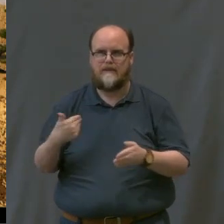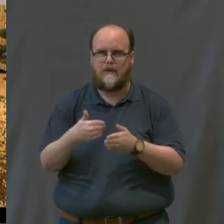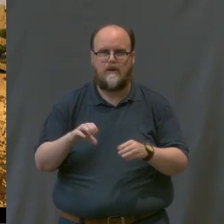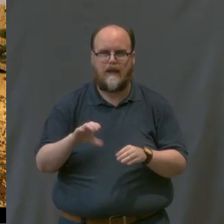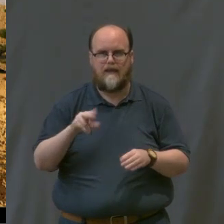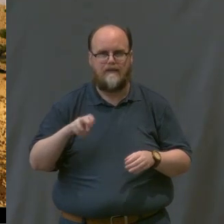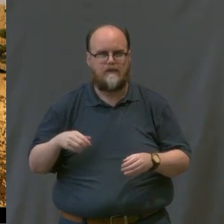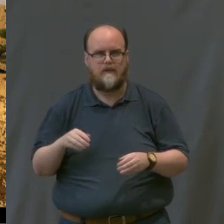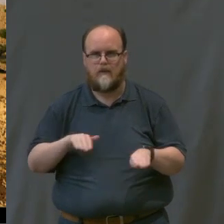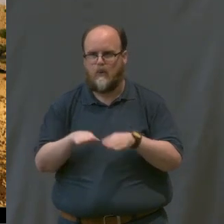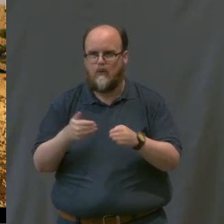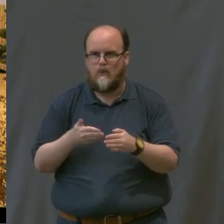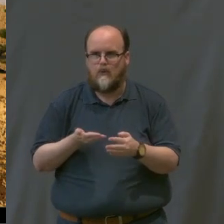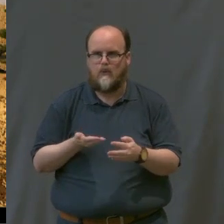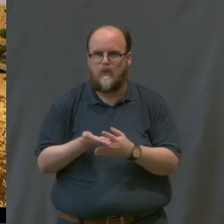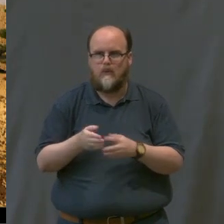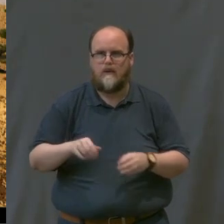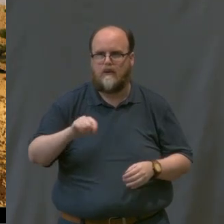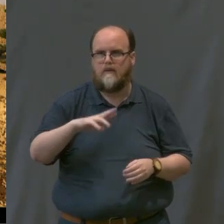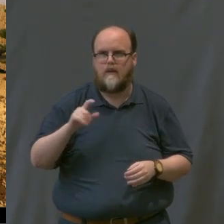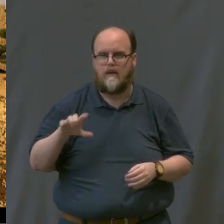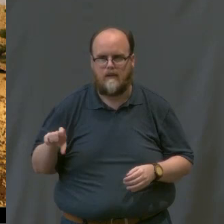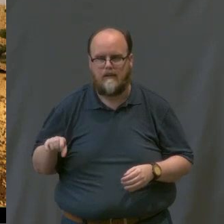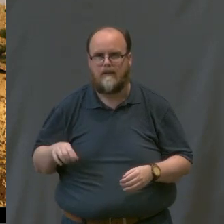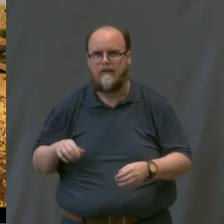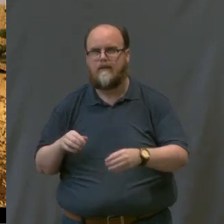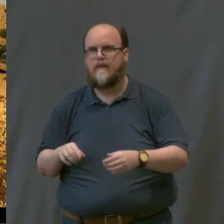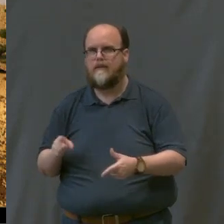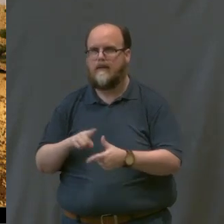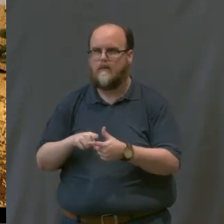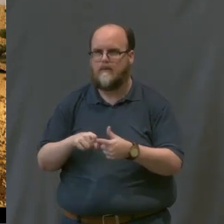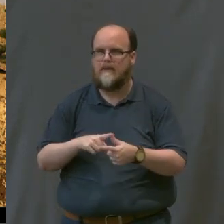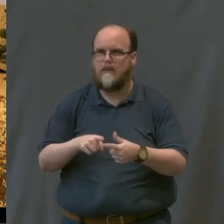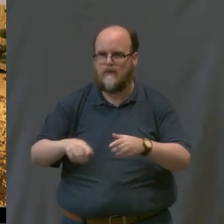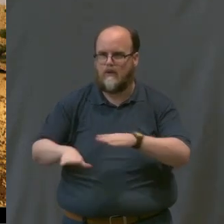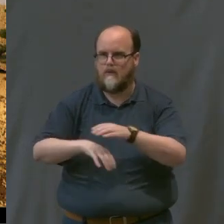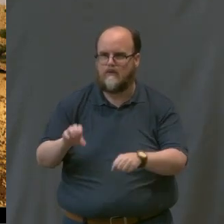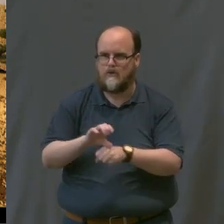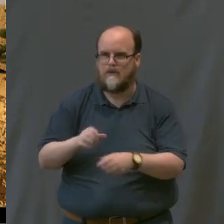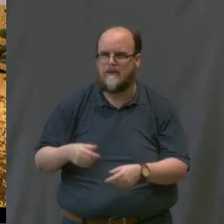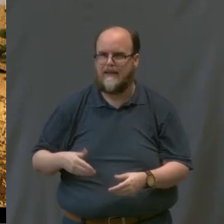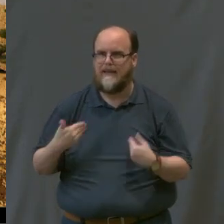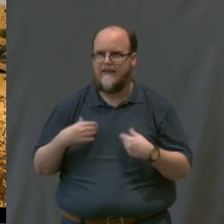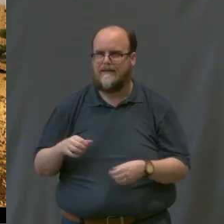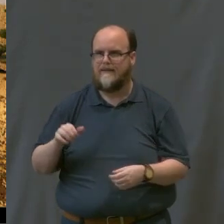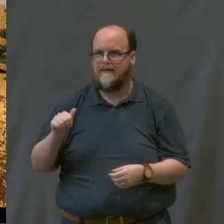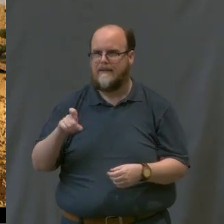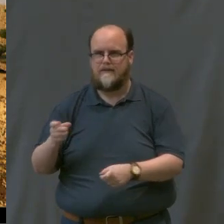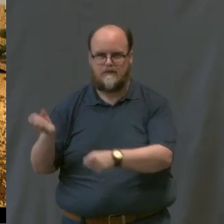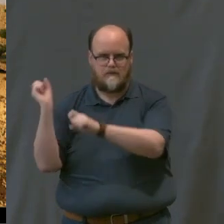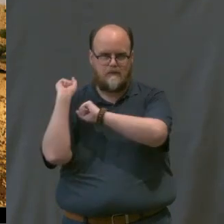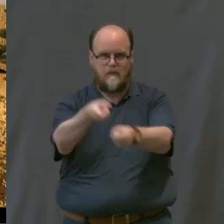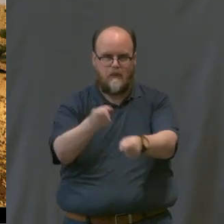the tunnel until he reached a location approximately beneath the church. Using a pickaxe, he broke through a wall